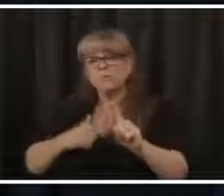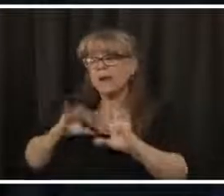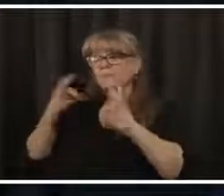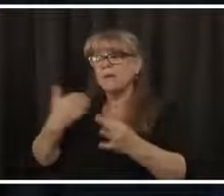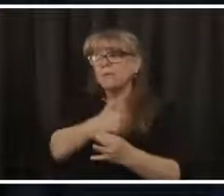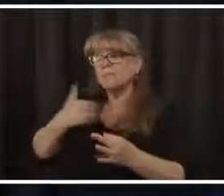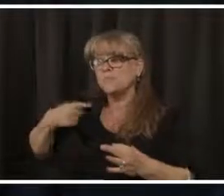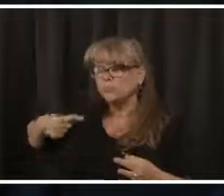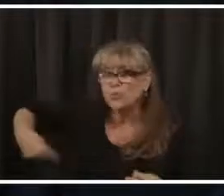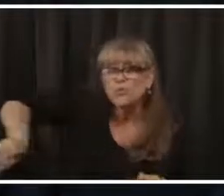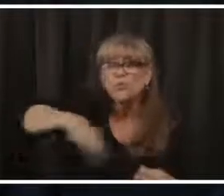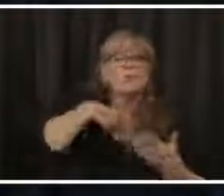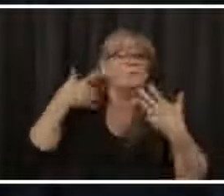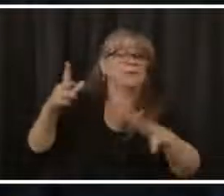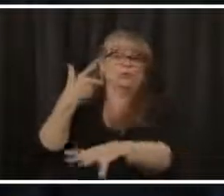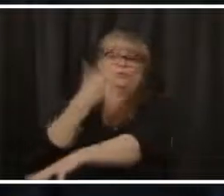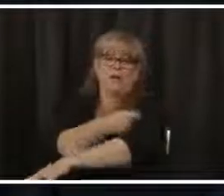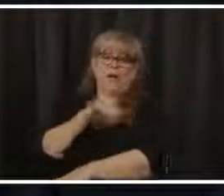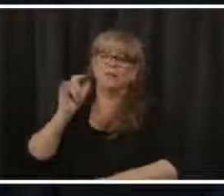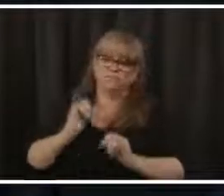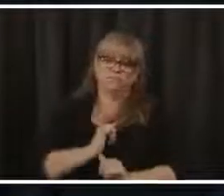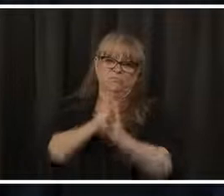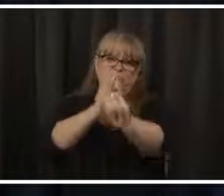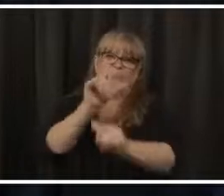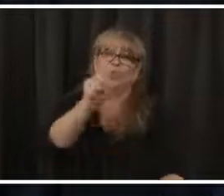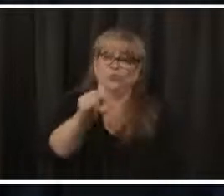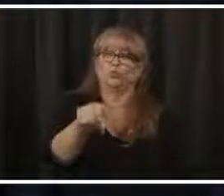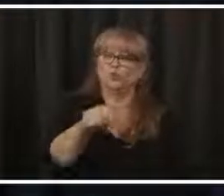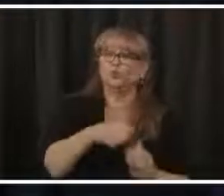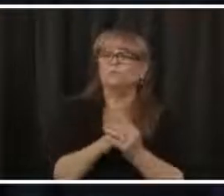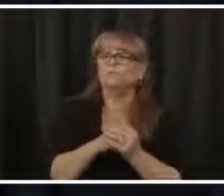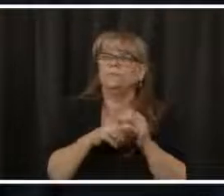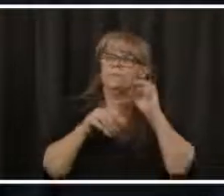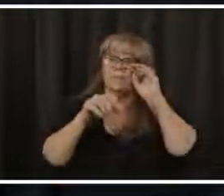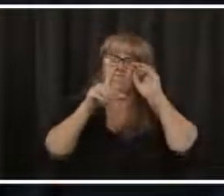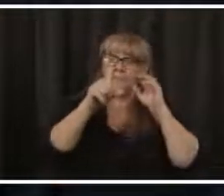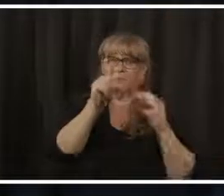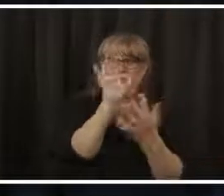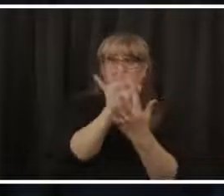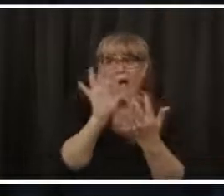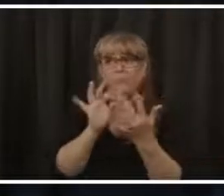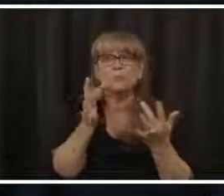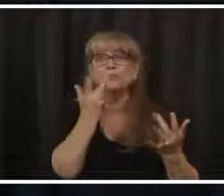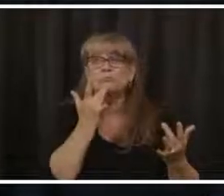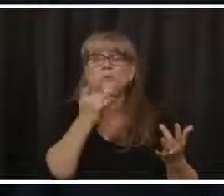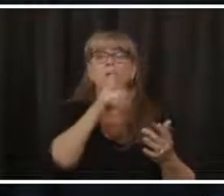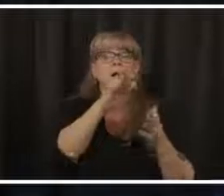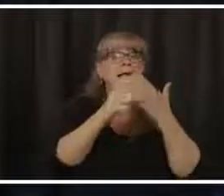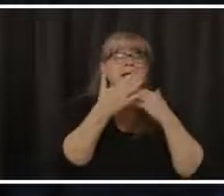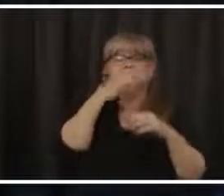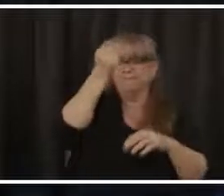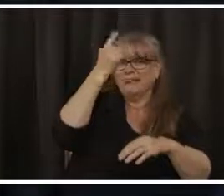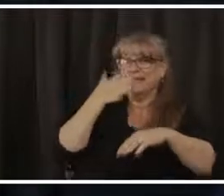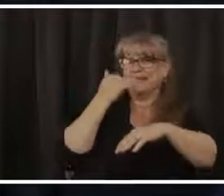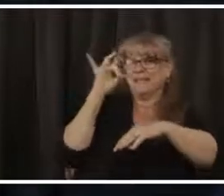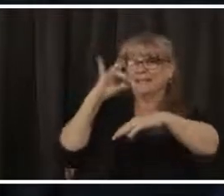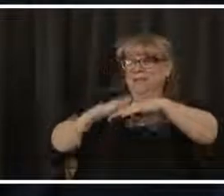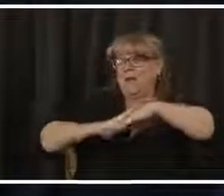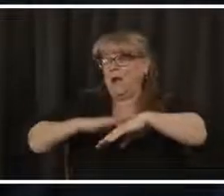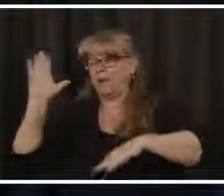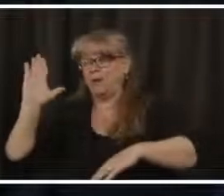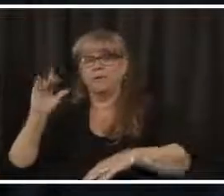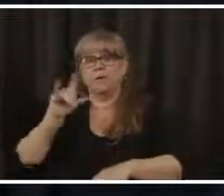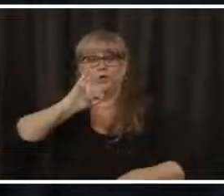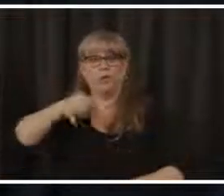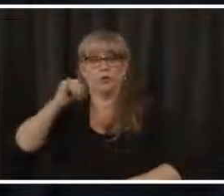That means that the 1-dose option is available, again, to Coloradans who prefer it, 18 and up. A single shot might be easier for you and your lifestyle